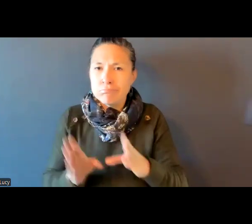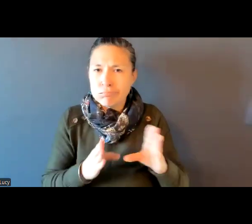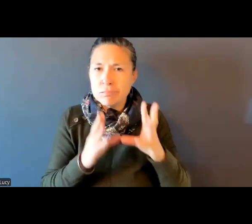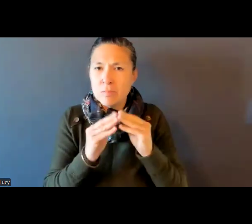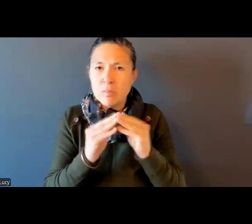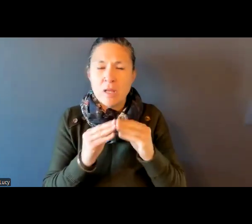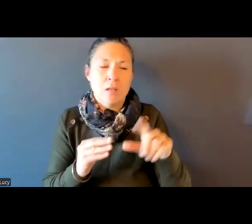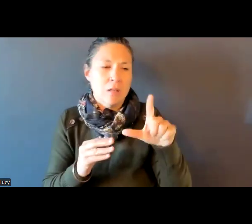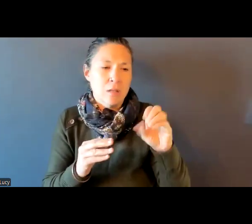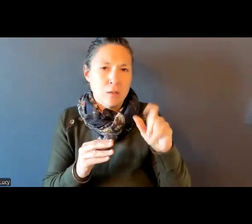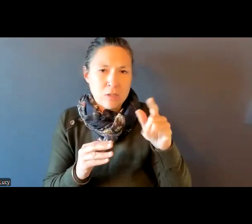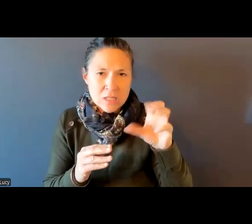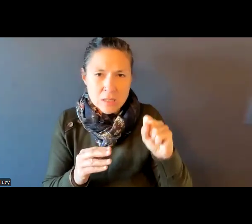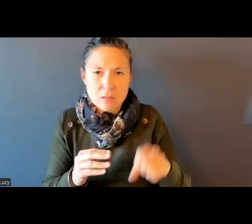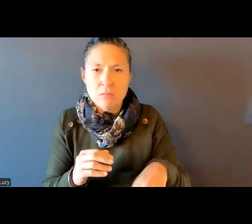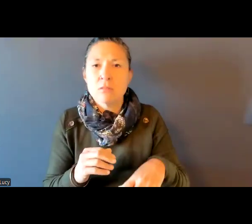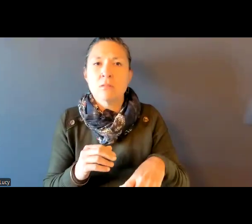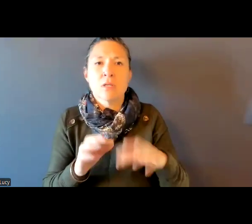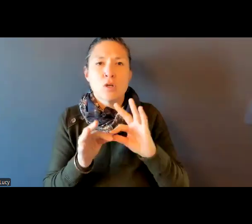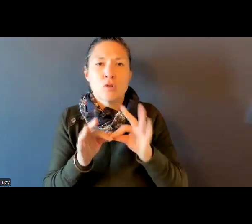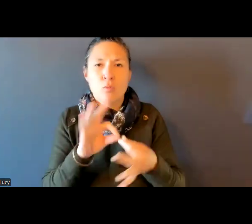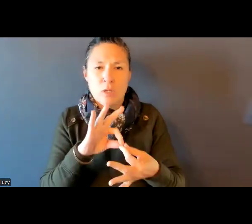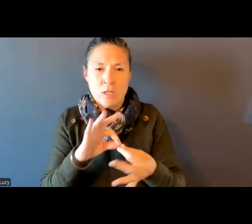language access.